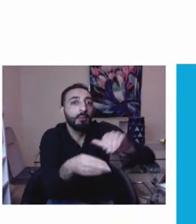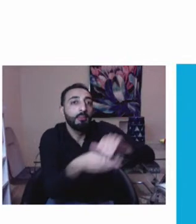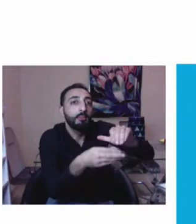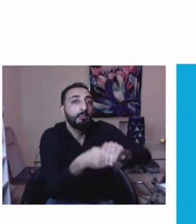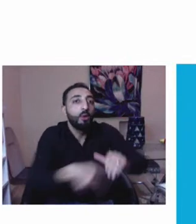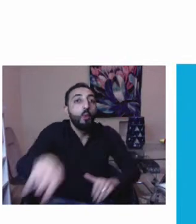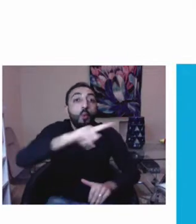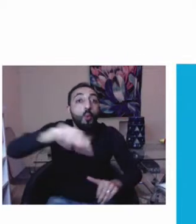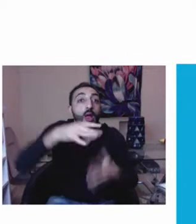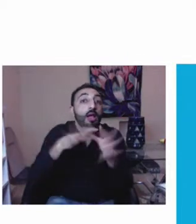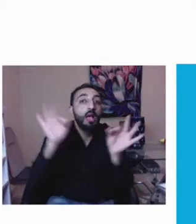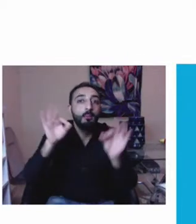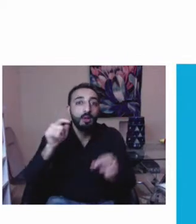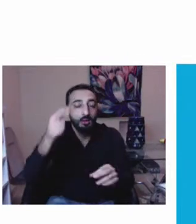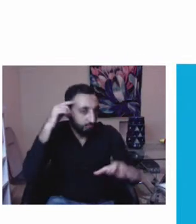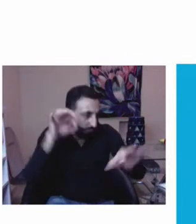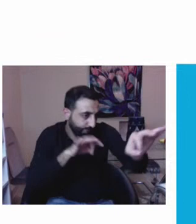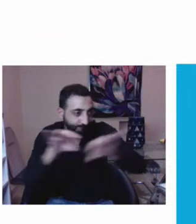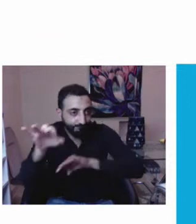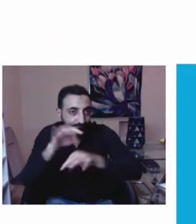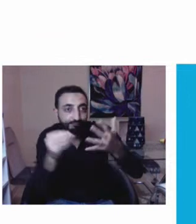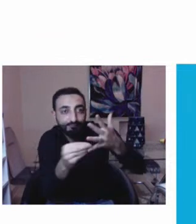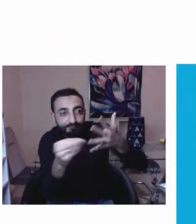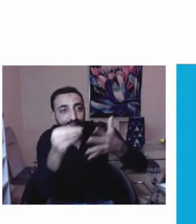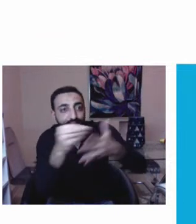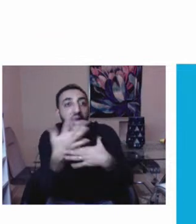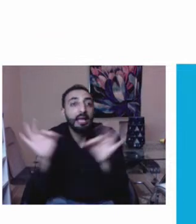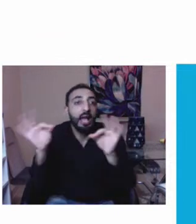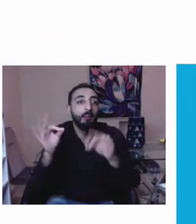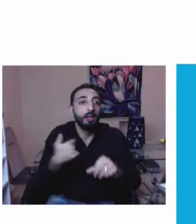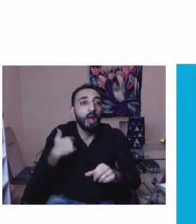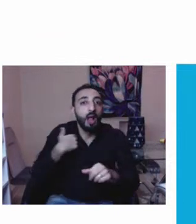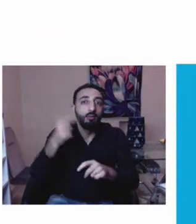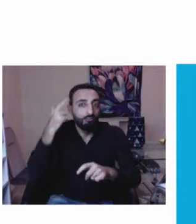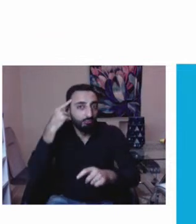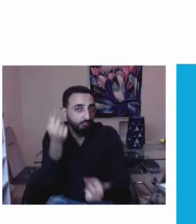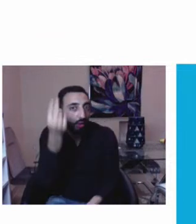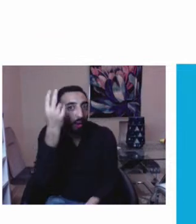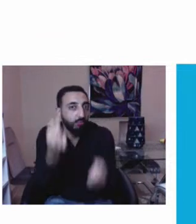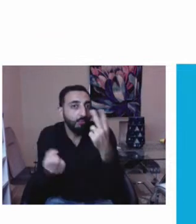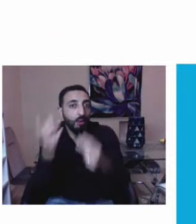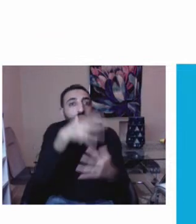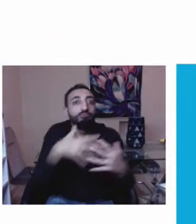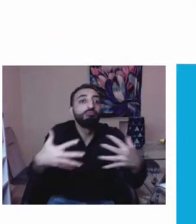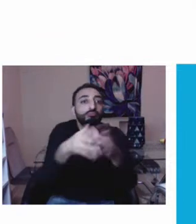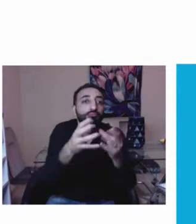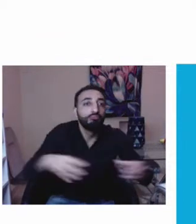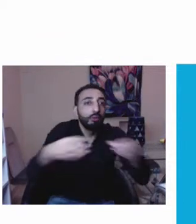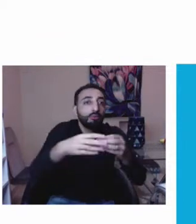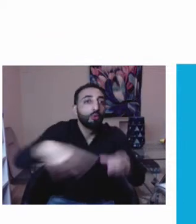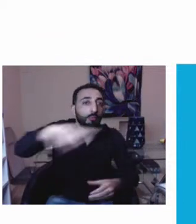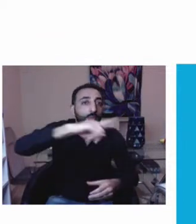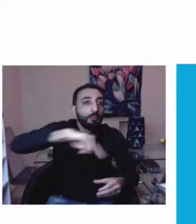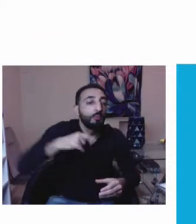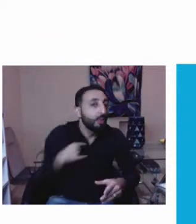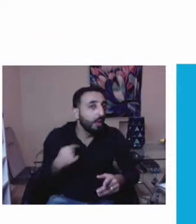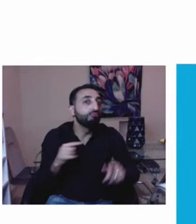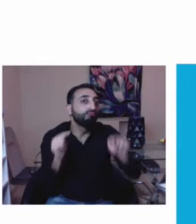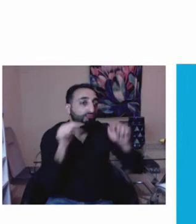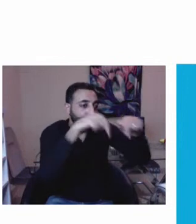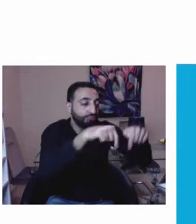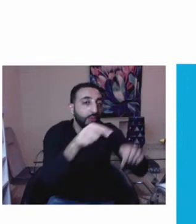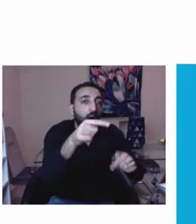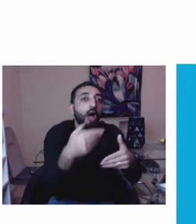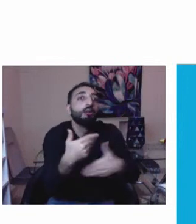can take to improve the level and quality of financing. So to explain a little bit the flow of this session, we